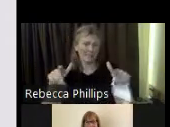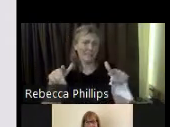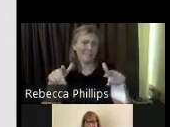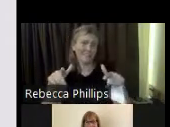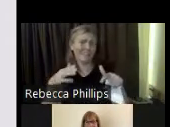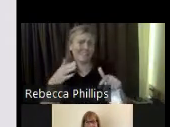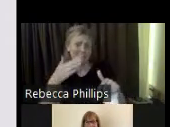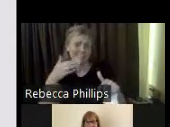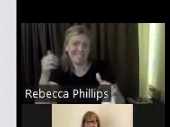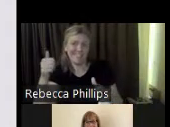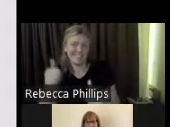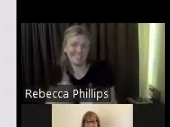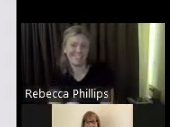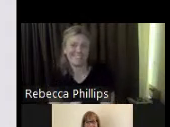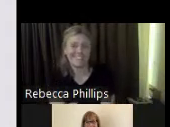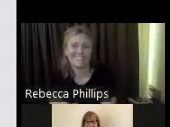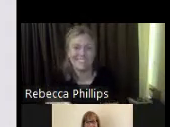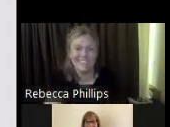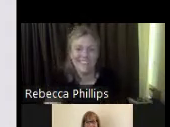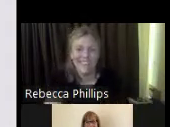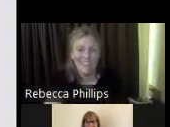hands, and that's easier.